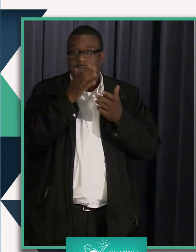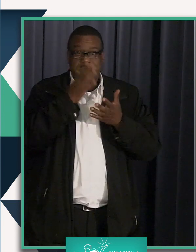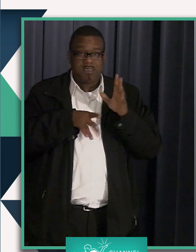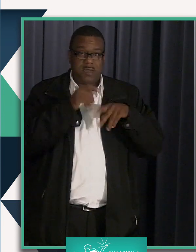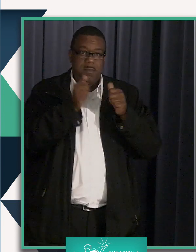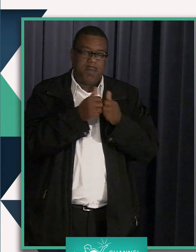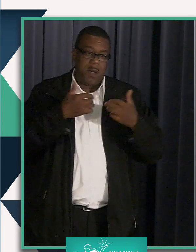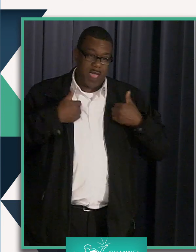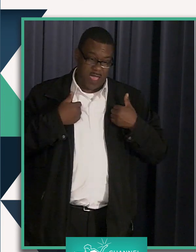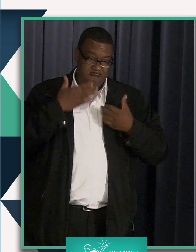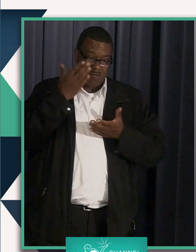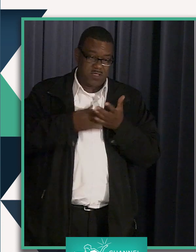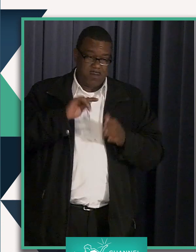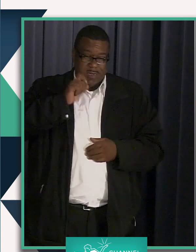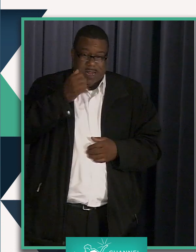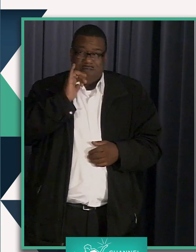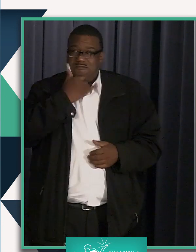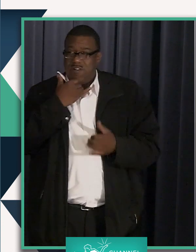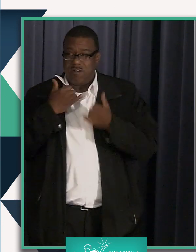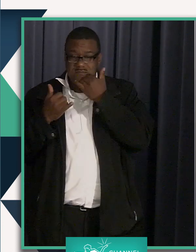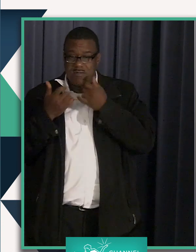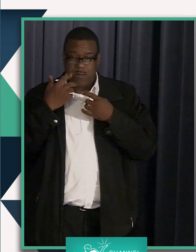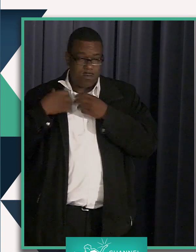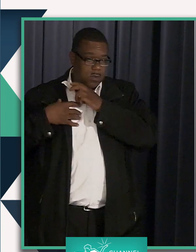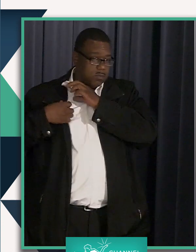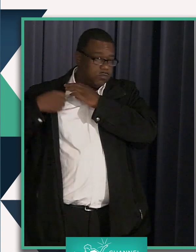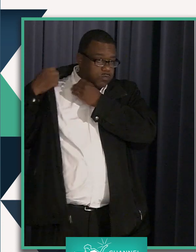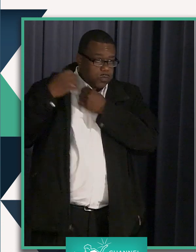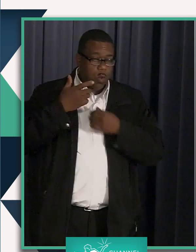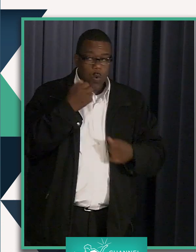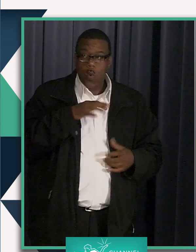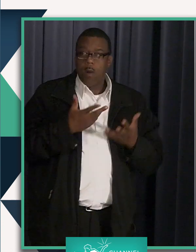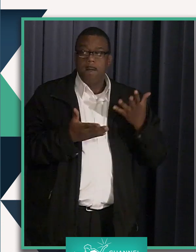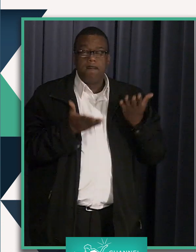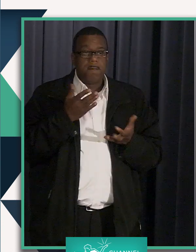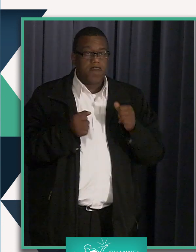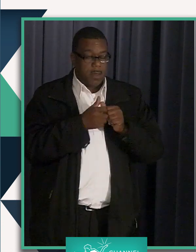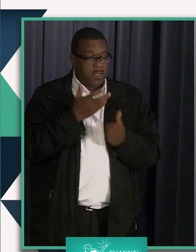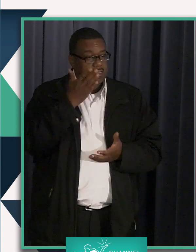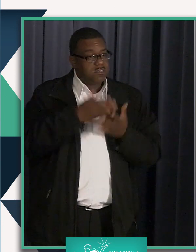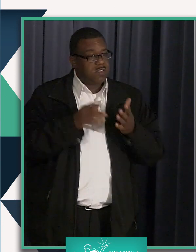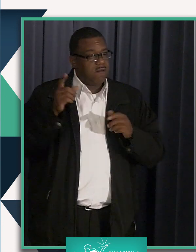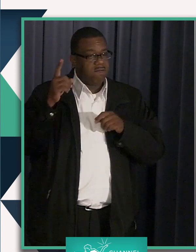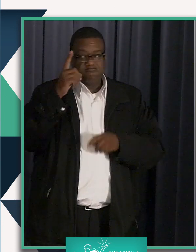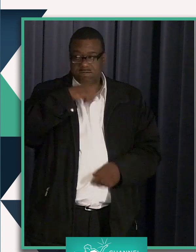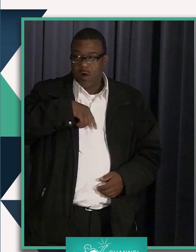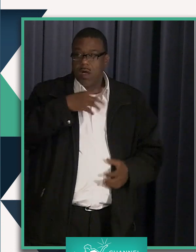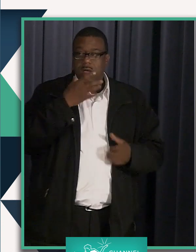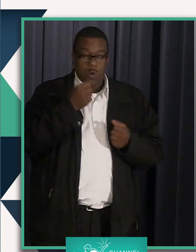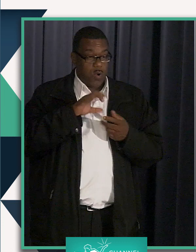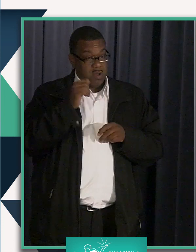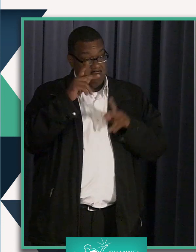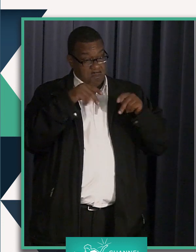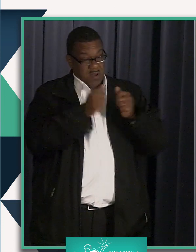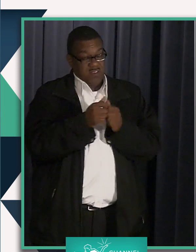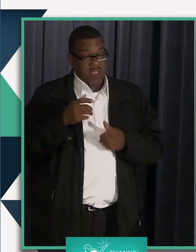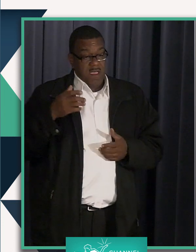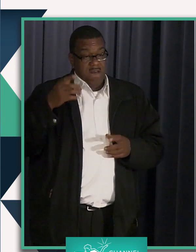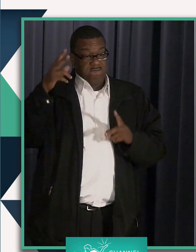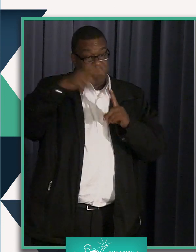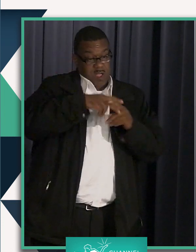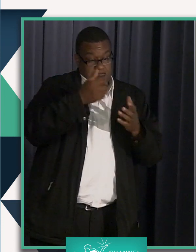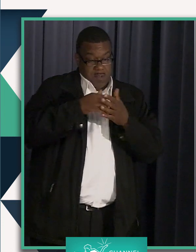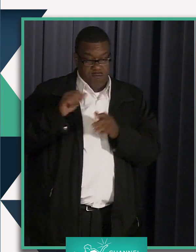on their returns or have been flagged for possible fraud. Maybe somebody stole their identity and filed before they did. So there are some